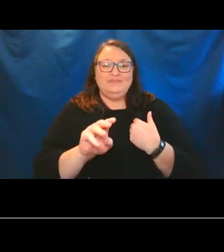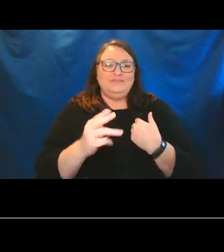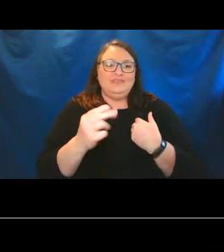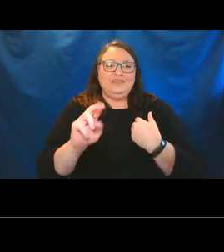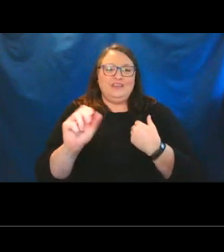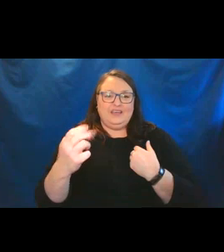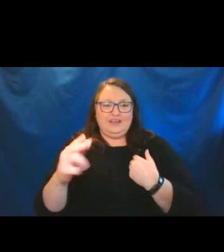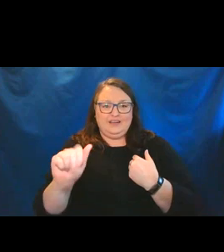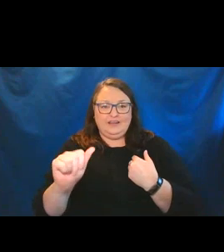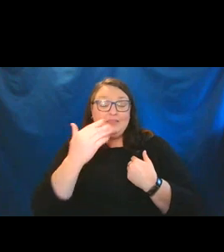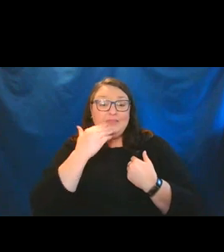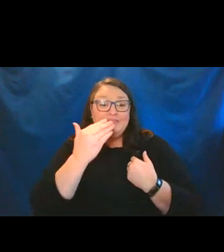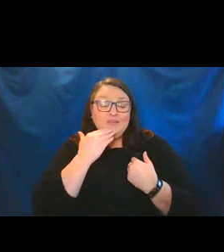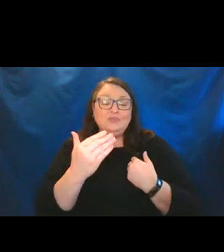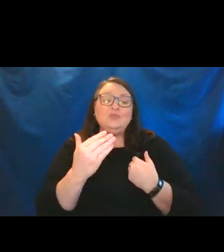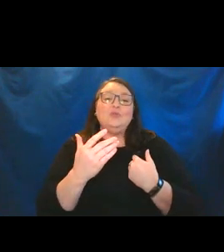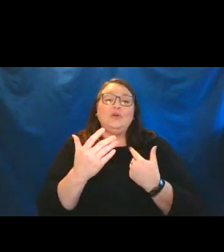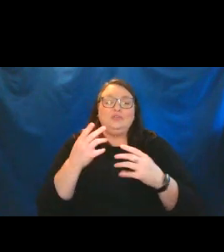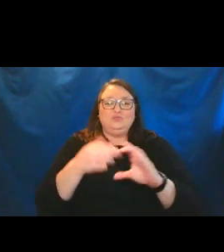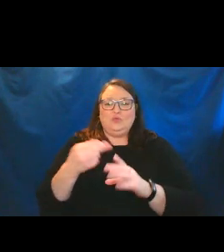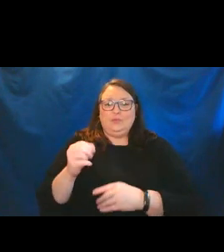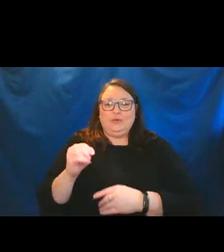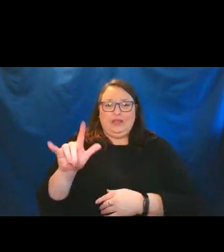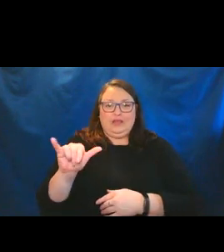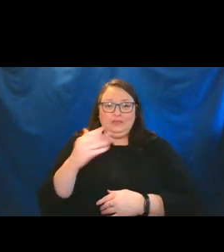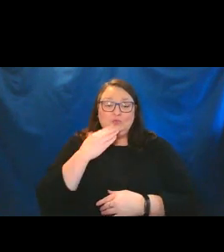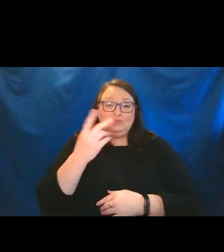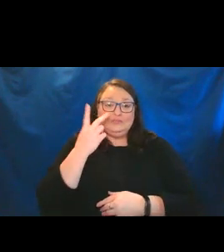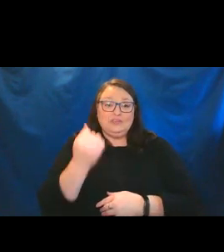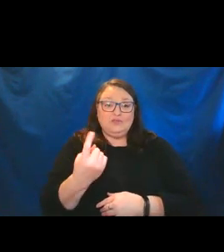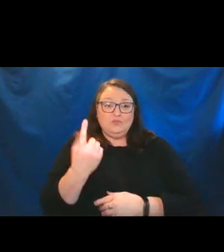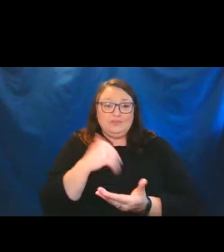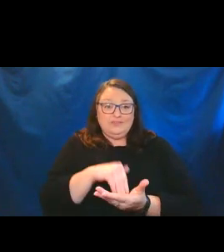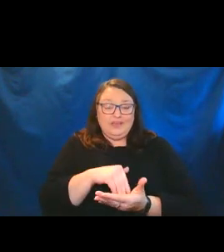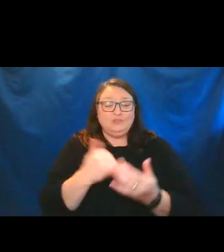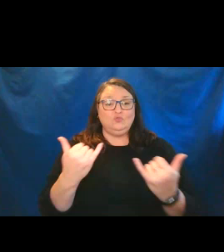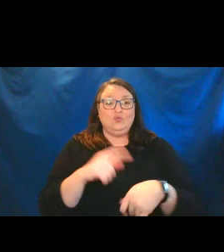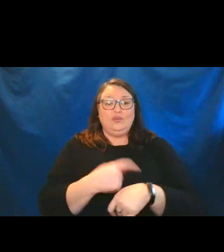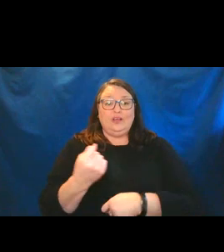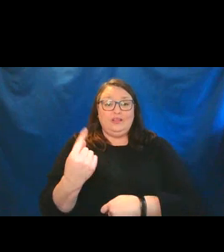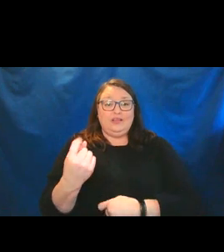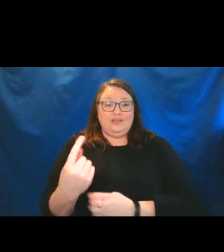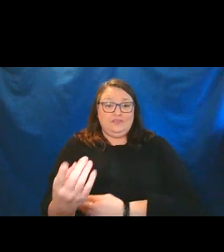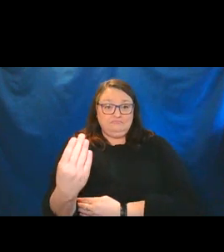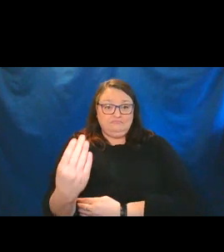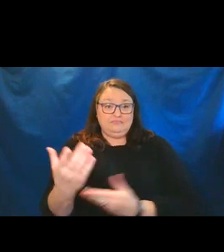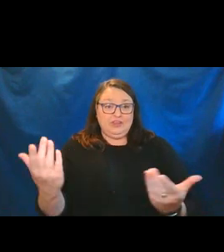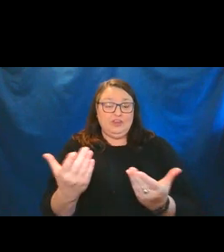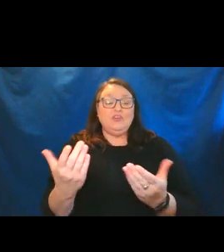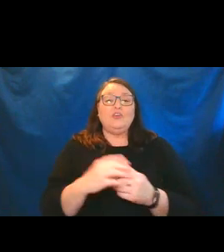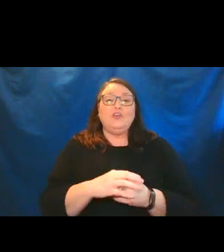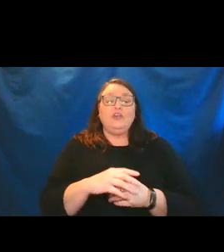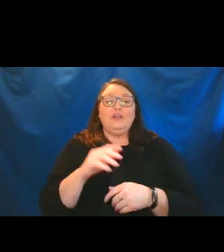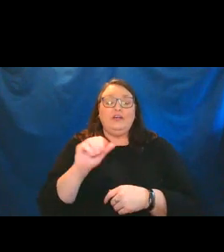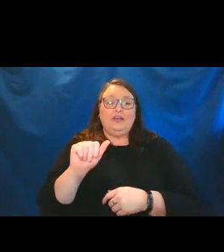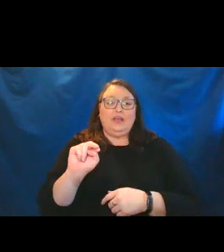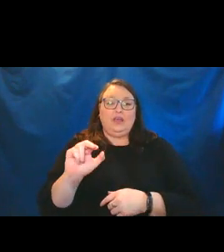by Haley as well. Good to see everyone again this morning. It's currently 11 a.m. here on Denali Lands in Anchorage,